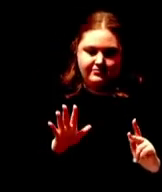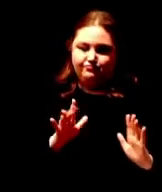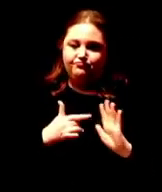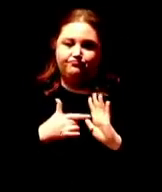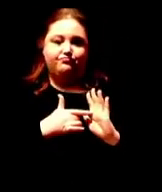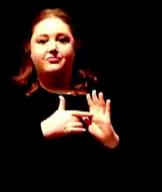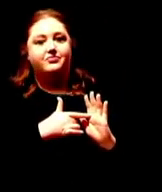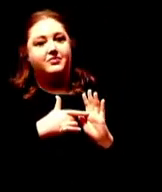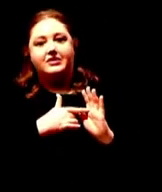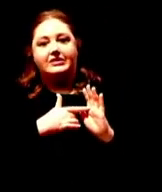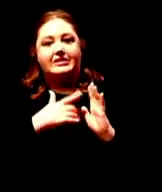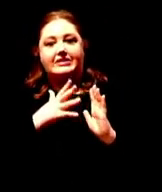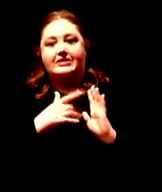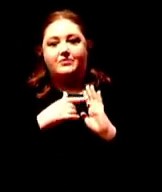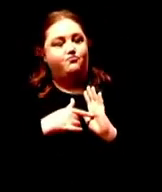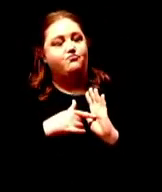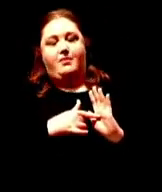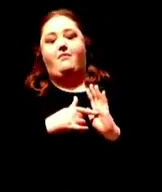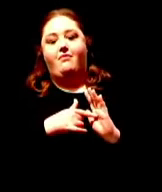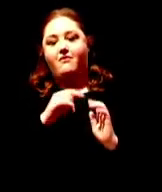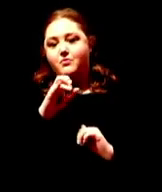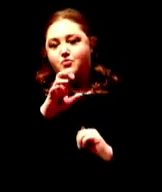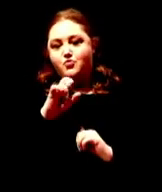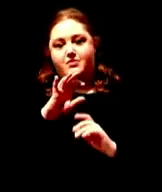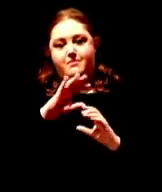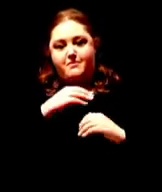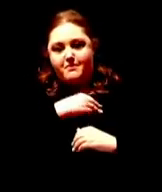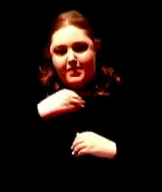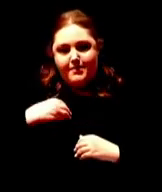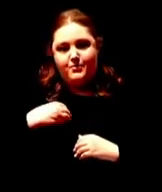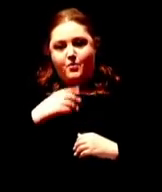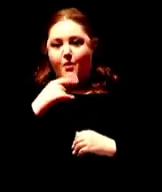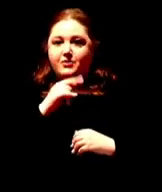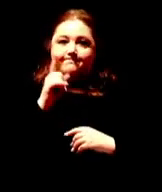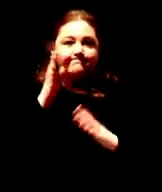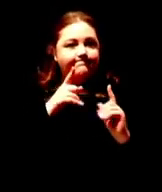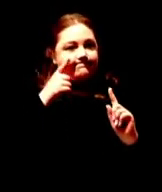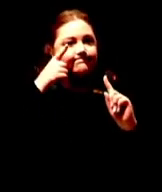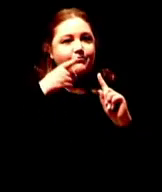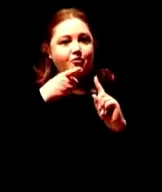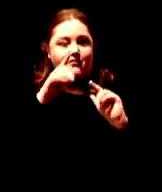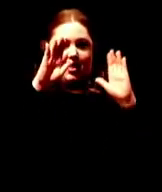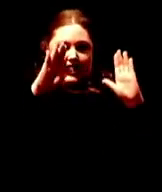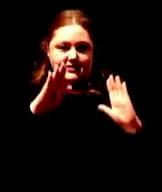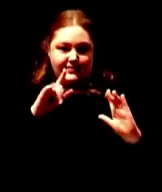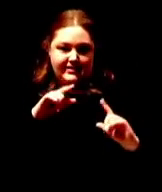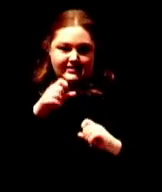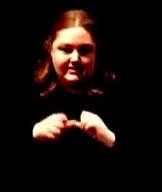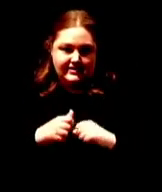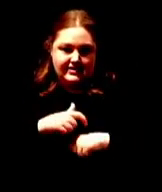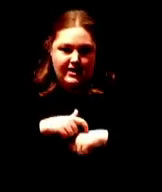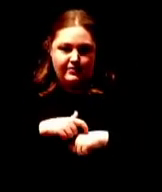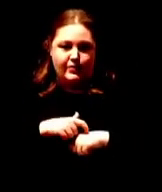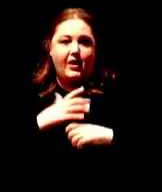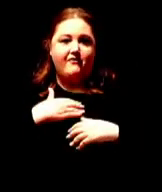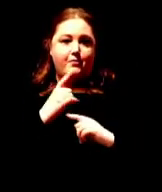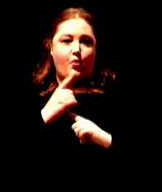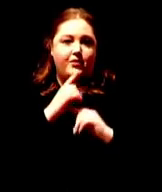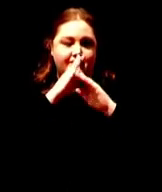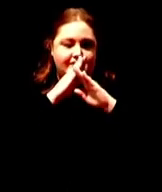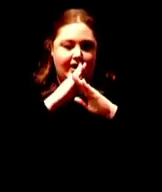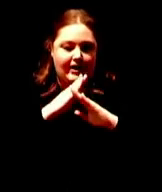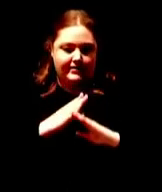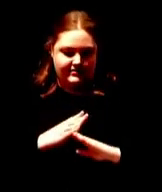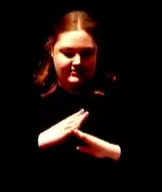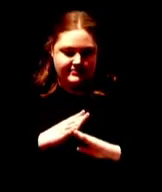of a Bruin family member who always was striving for excellence. At this time, I would just ask that we take a moment of silence